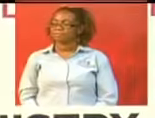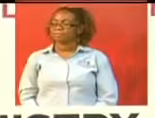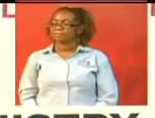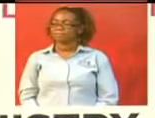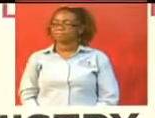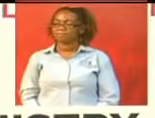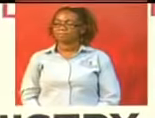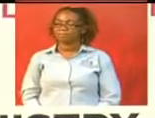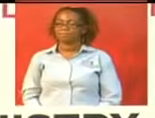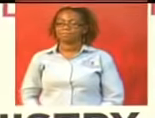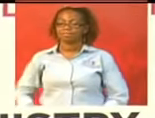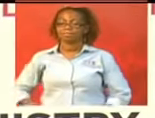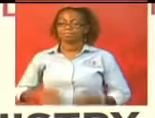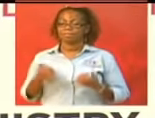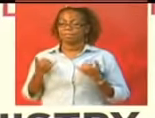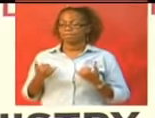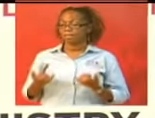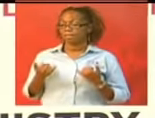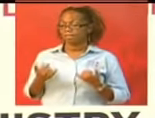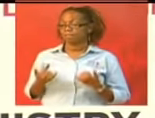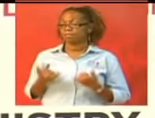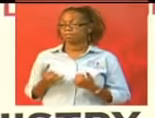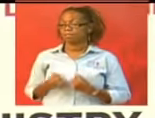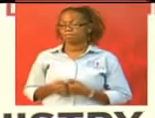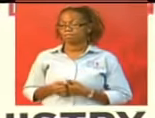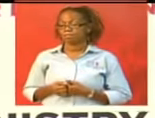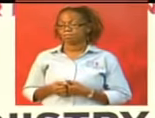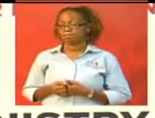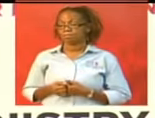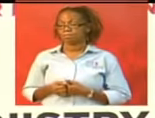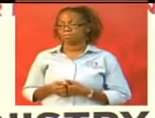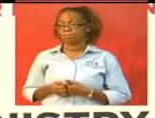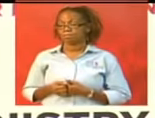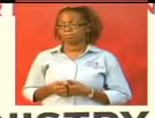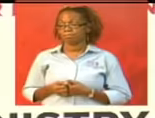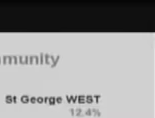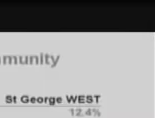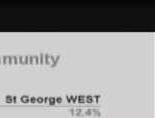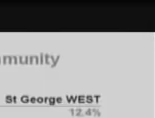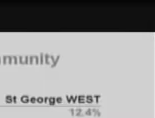39,142. If we could go to my first slide in terms of the